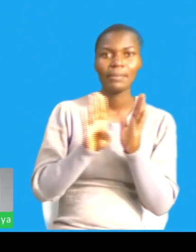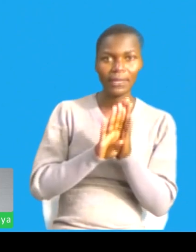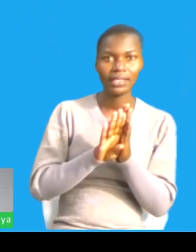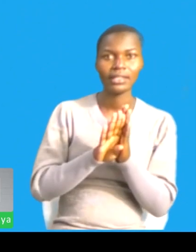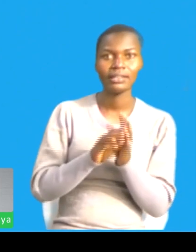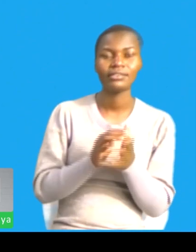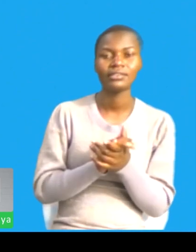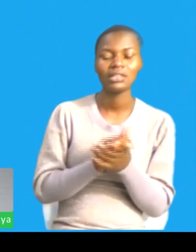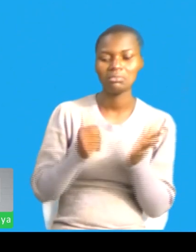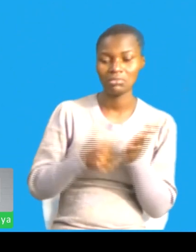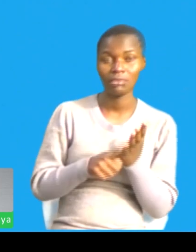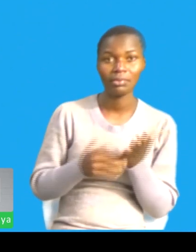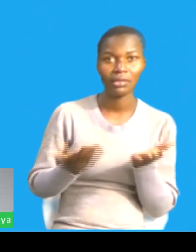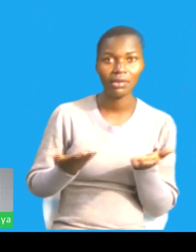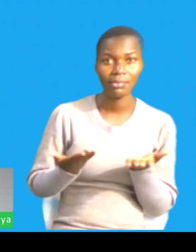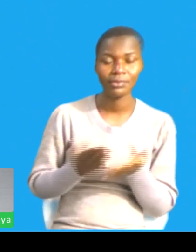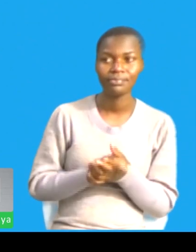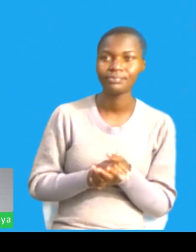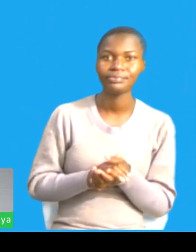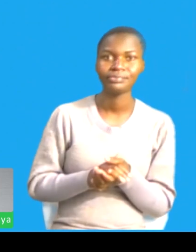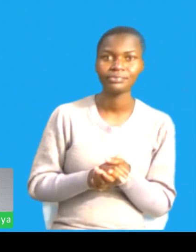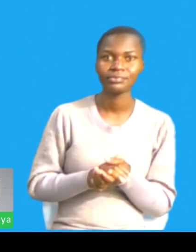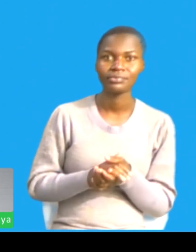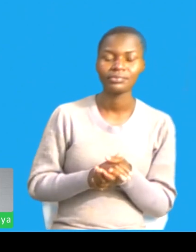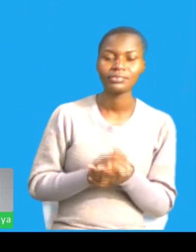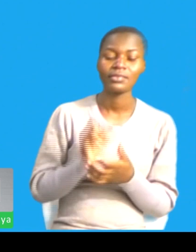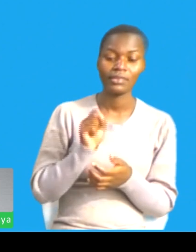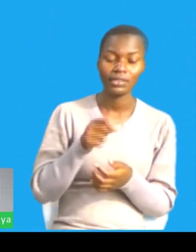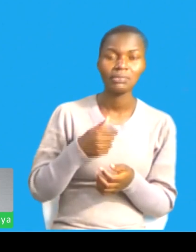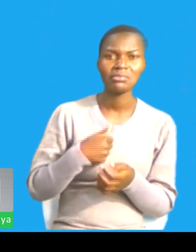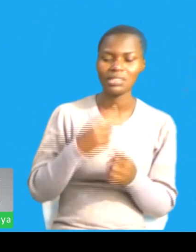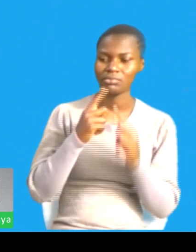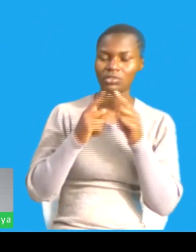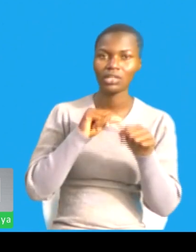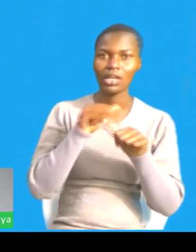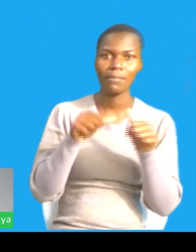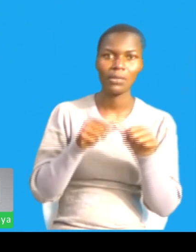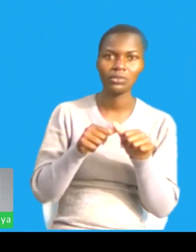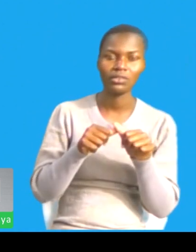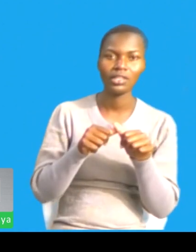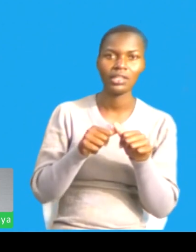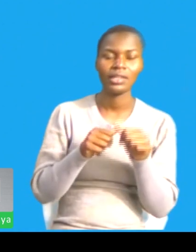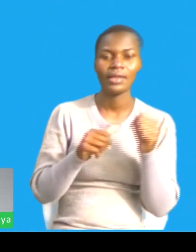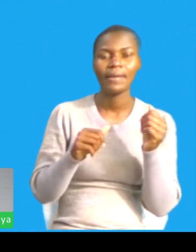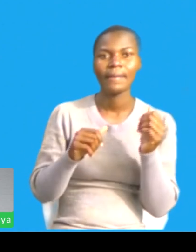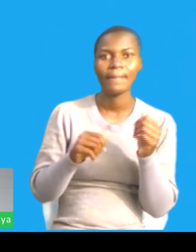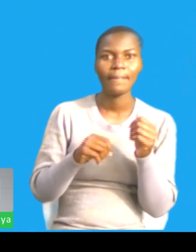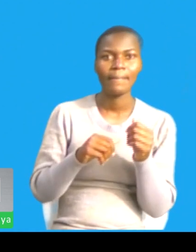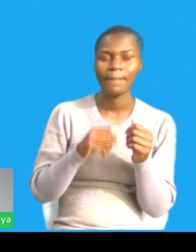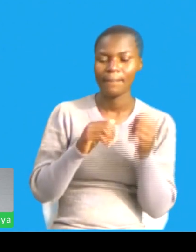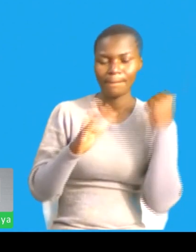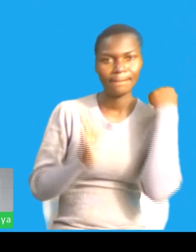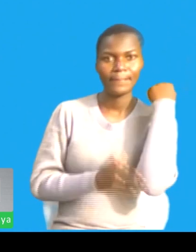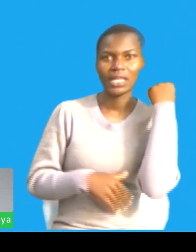petition, shida ingekuwa wapi? Again, you know me, I'm talking of the weird happenings of the demos. Kuna